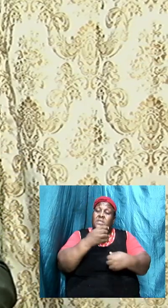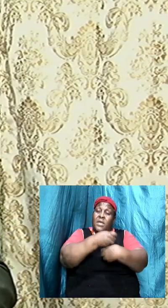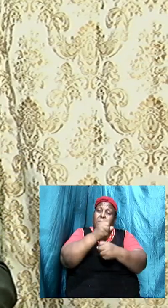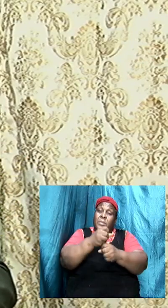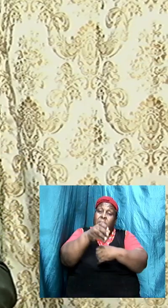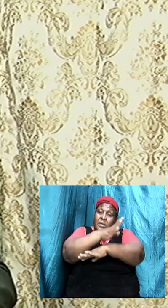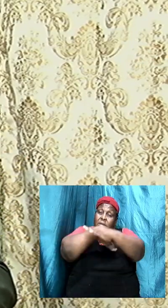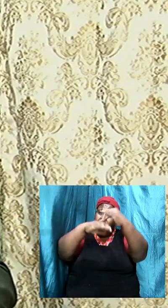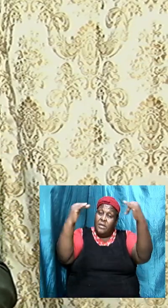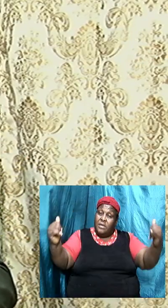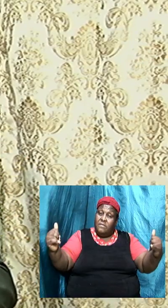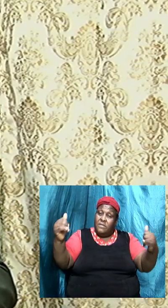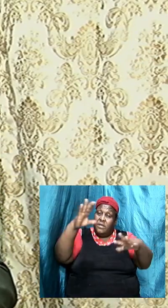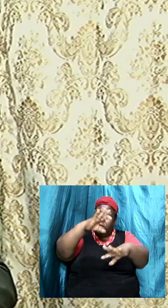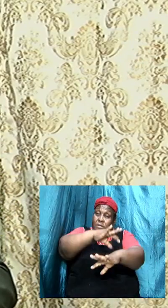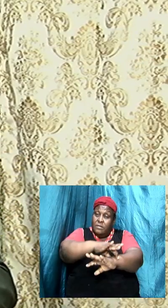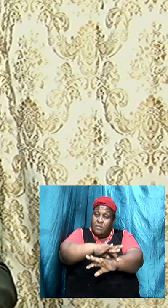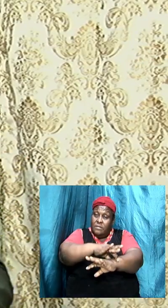earth.